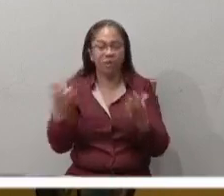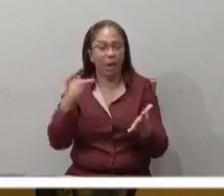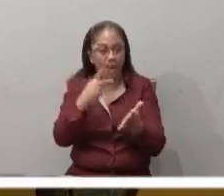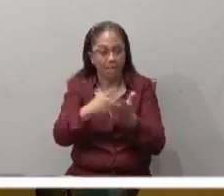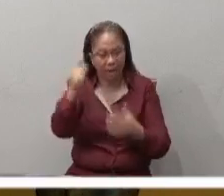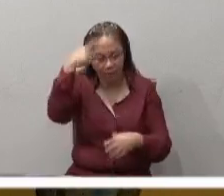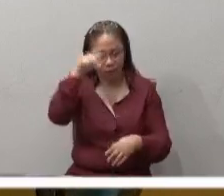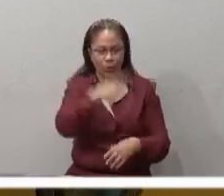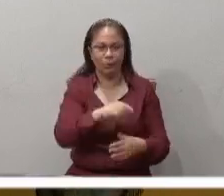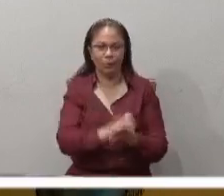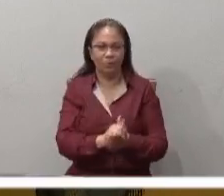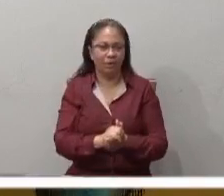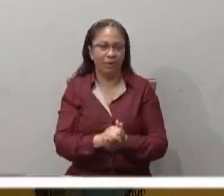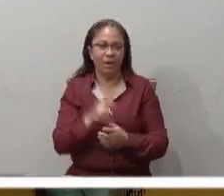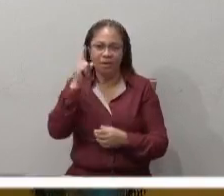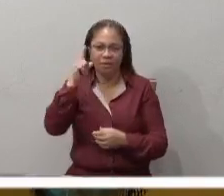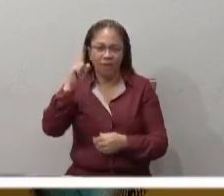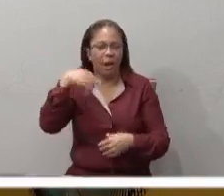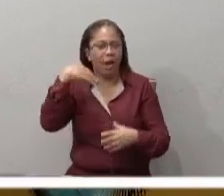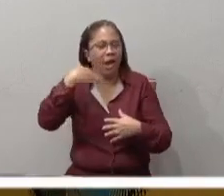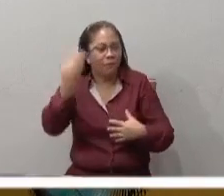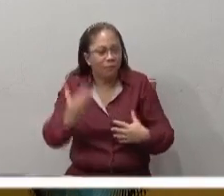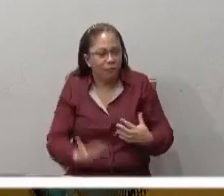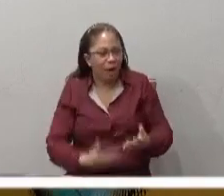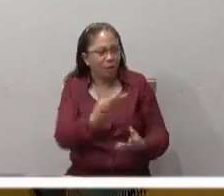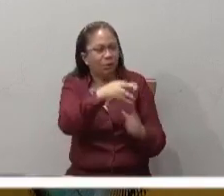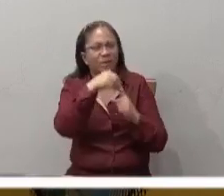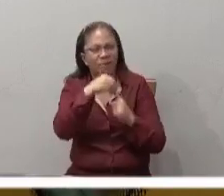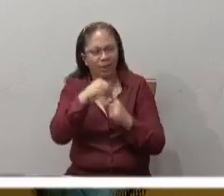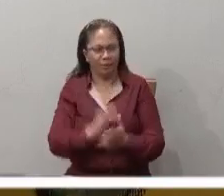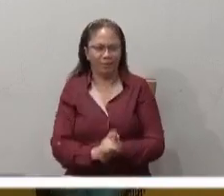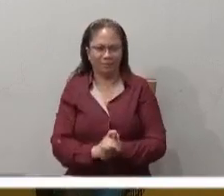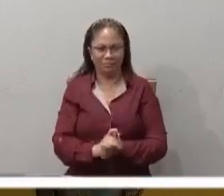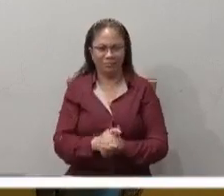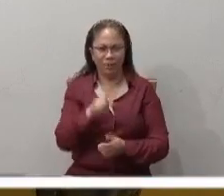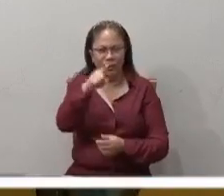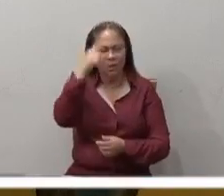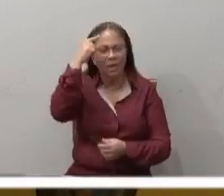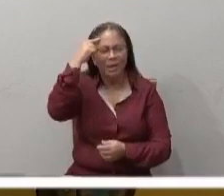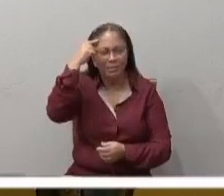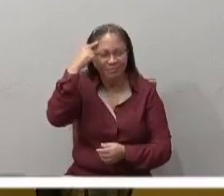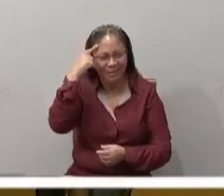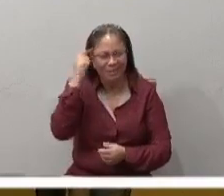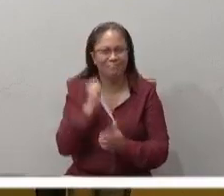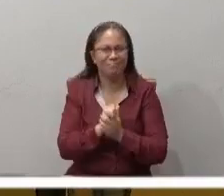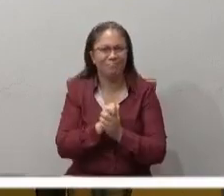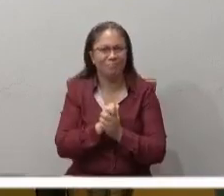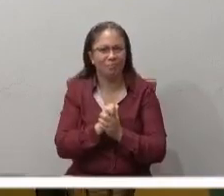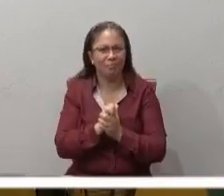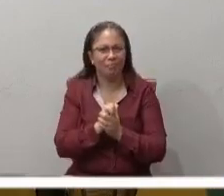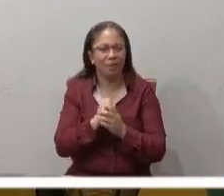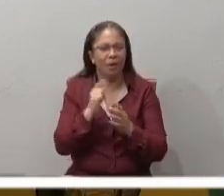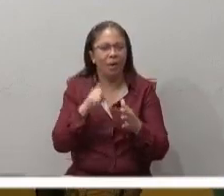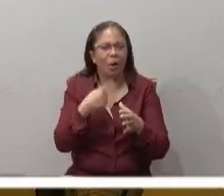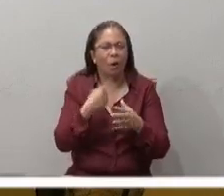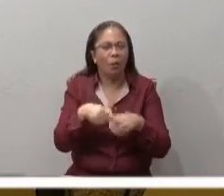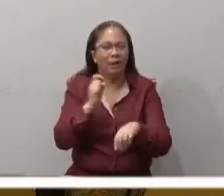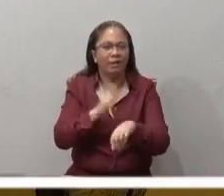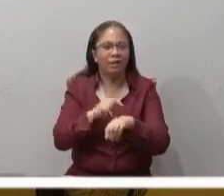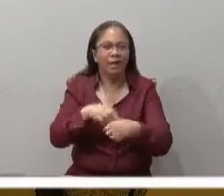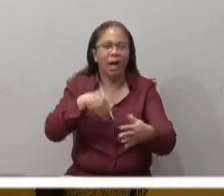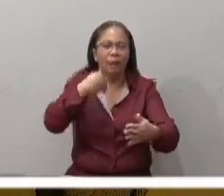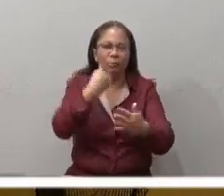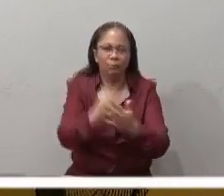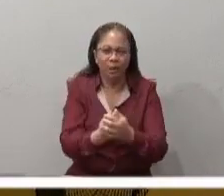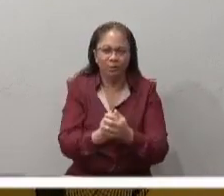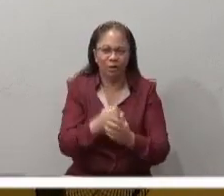honored guest that they would love to have at this wedding. I want you to imagine that. And I want you to imagine that when the time comes and they're trying to